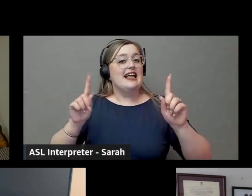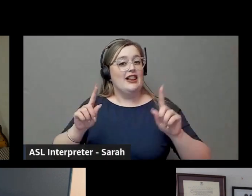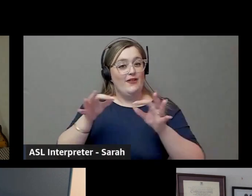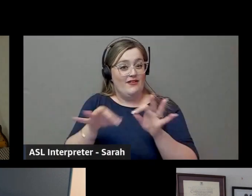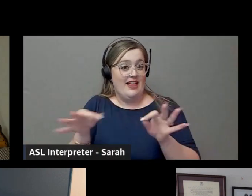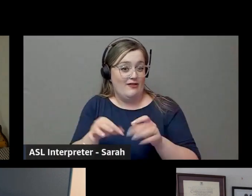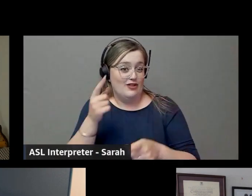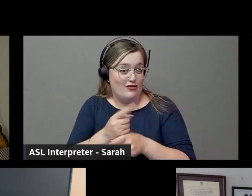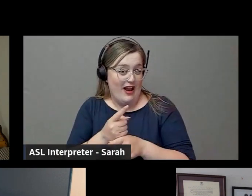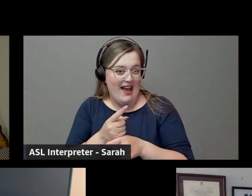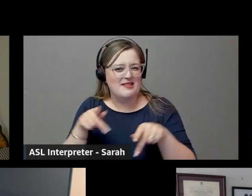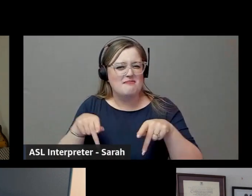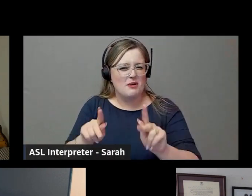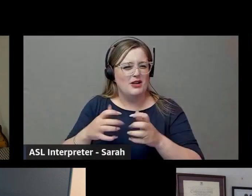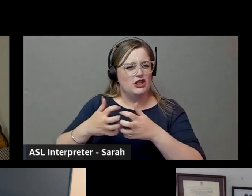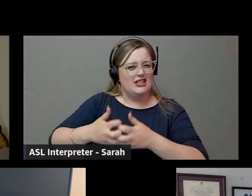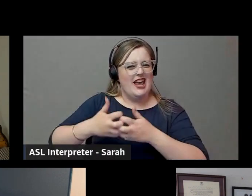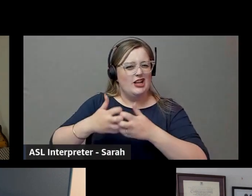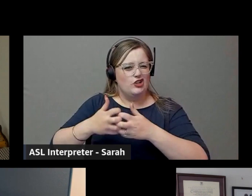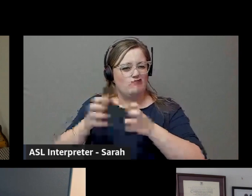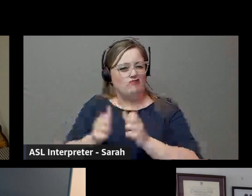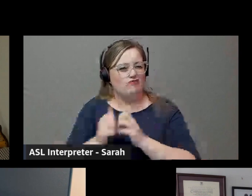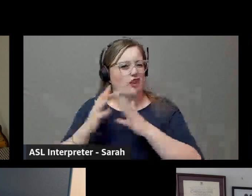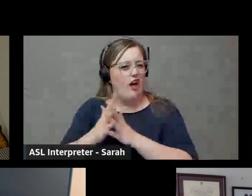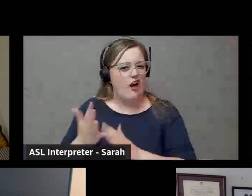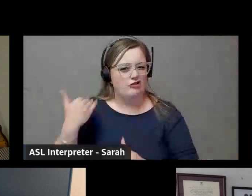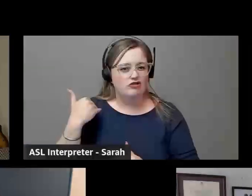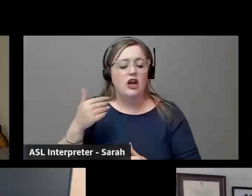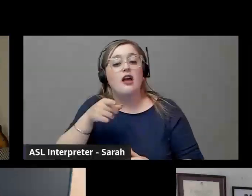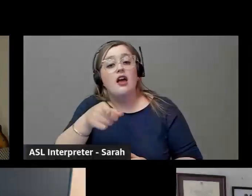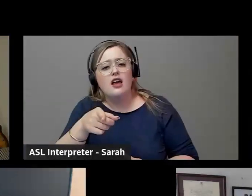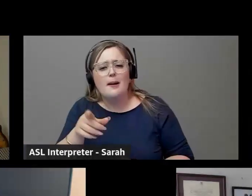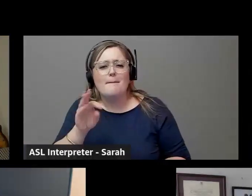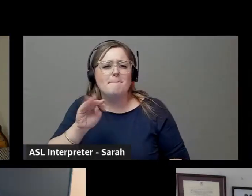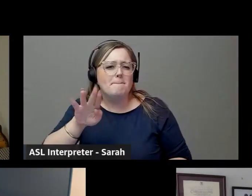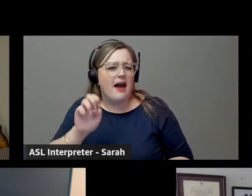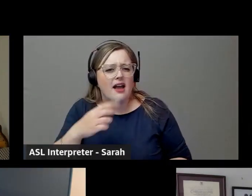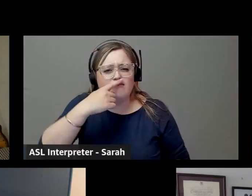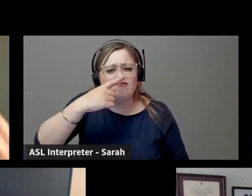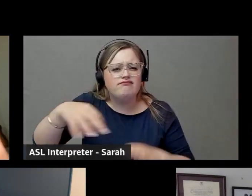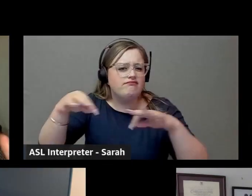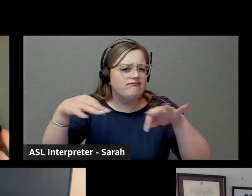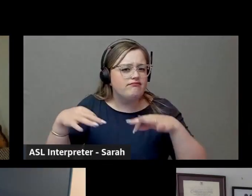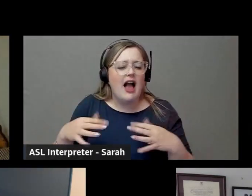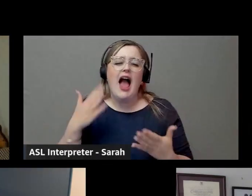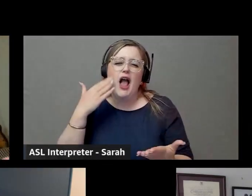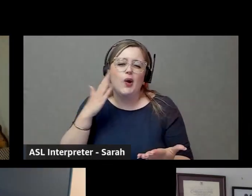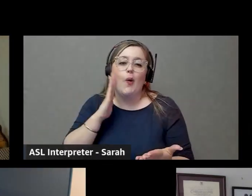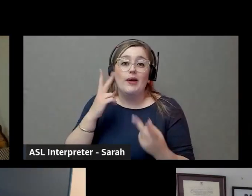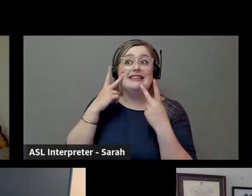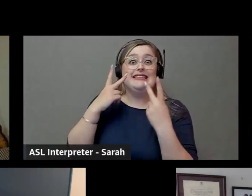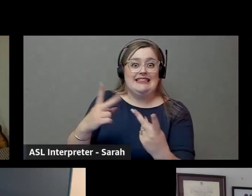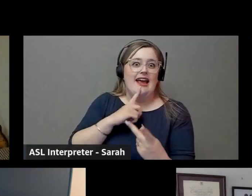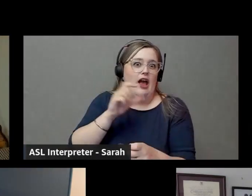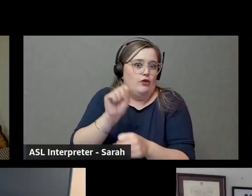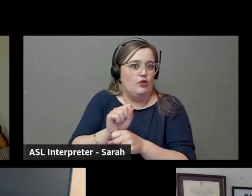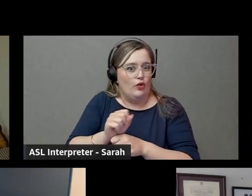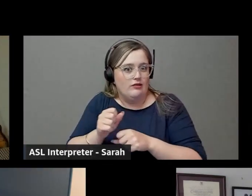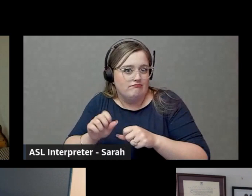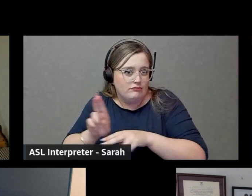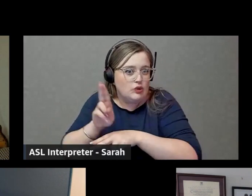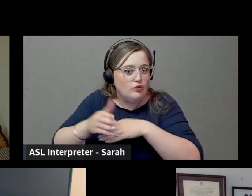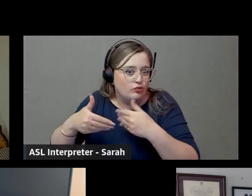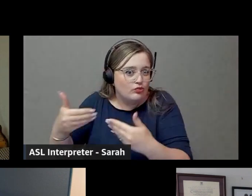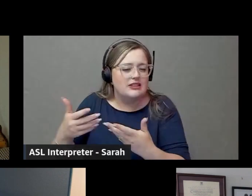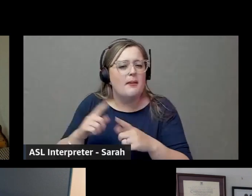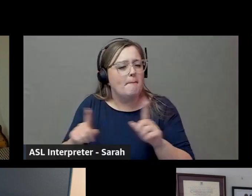a permissions engine that was launched out. Mike, do you want to just like set the stage for us? I know we're going to see it in action, but do you just want to tell us a